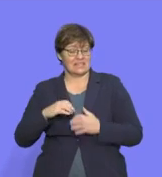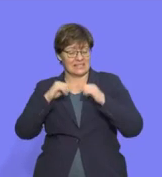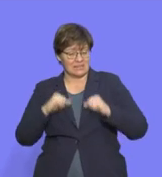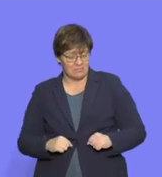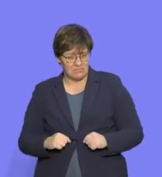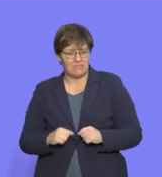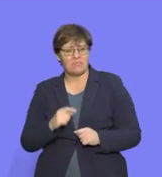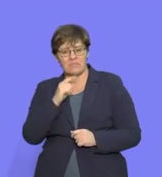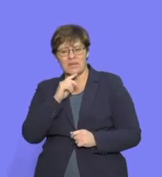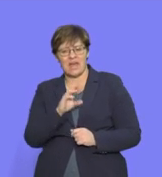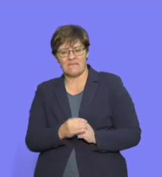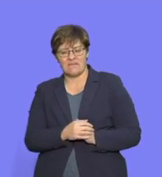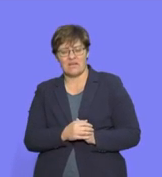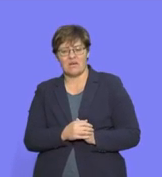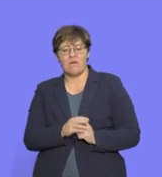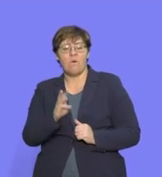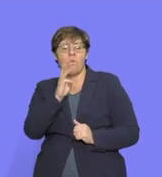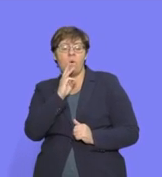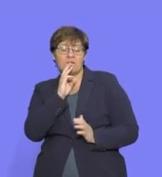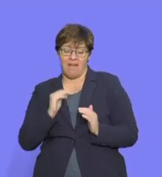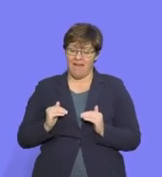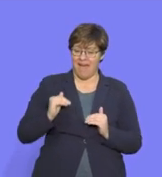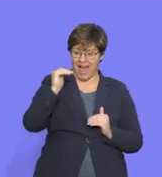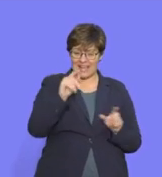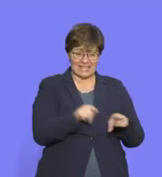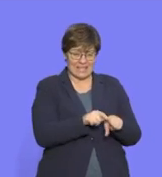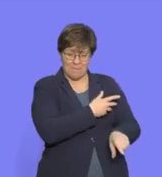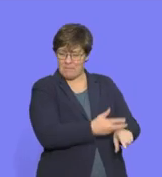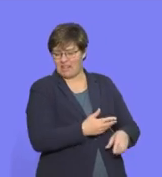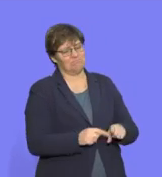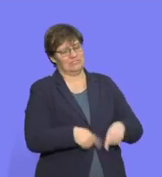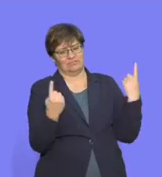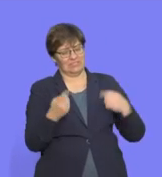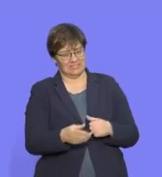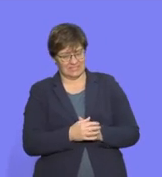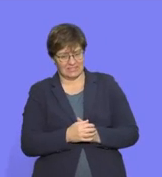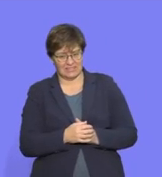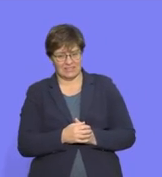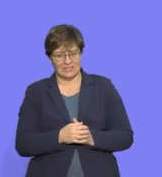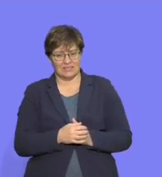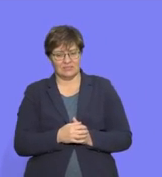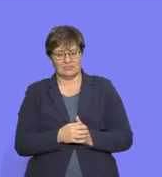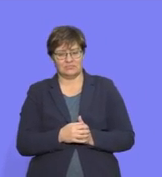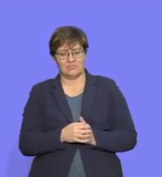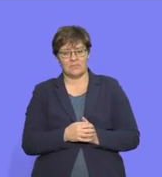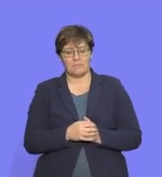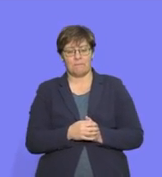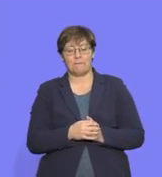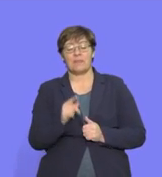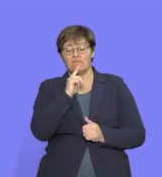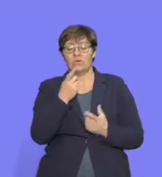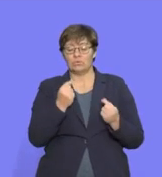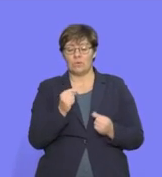doesn't have the high, all right, water content of blood plasma. And this is one of the ways, if you